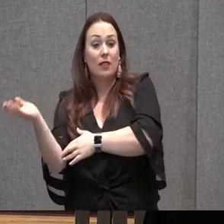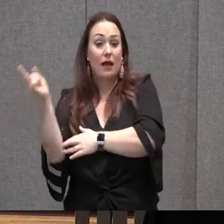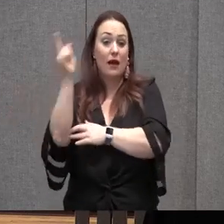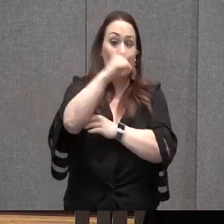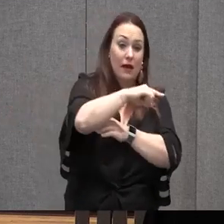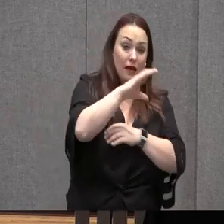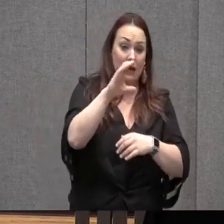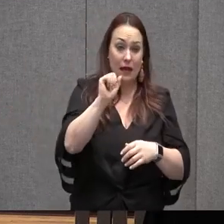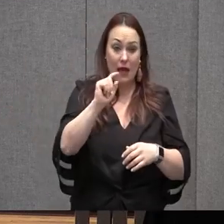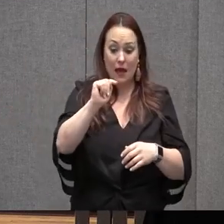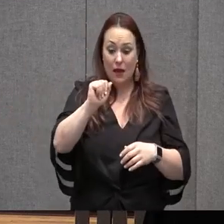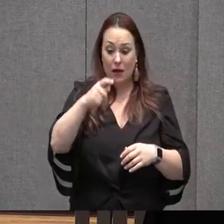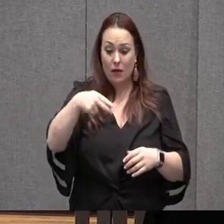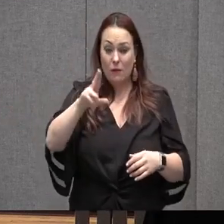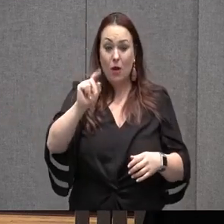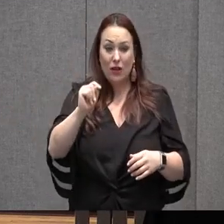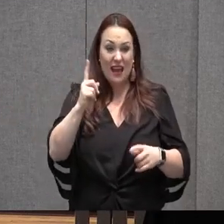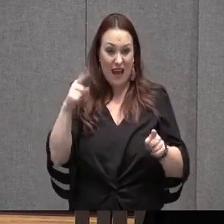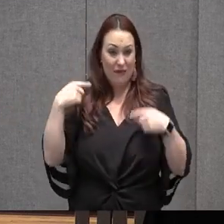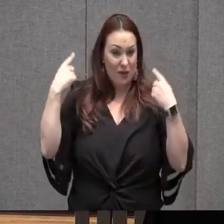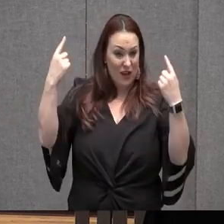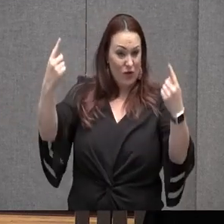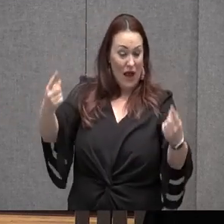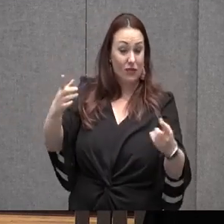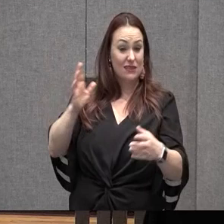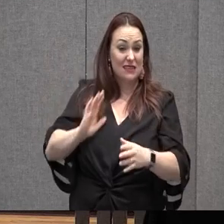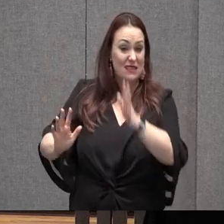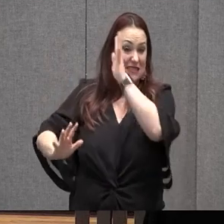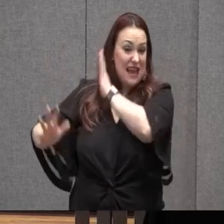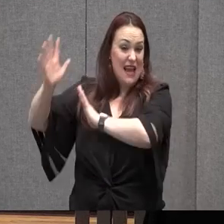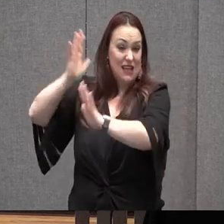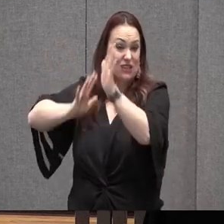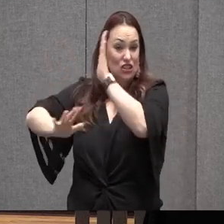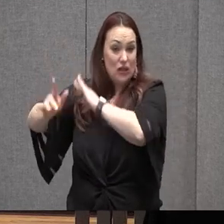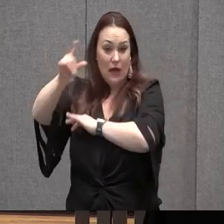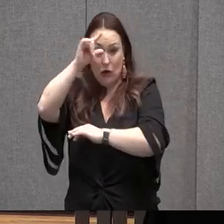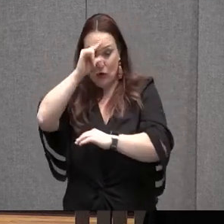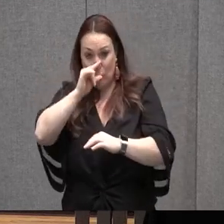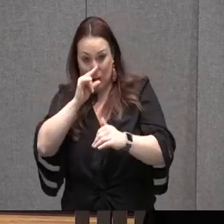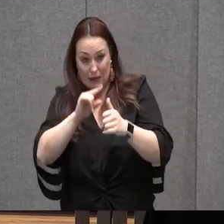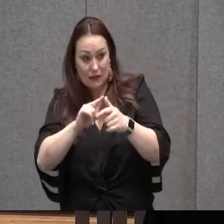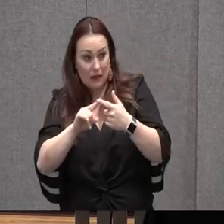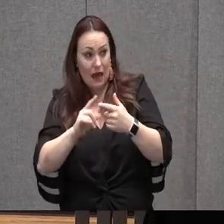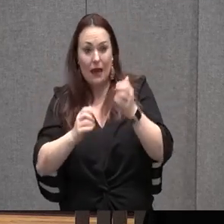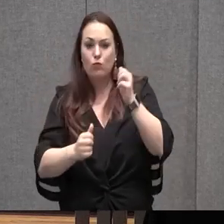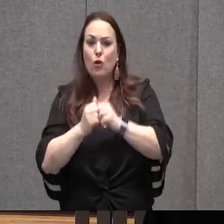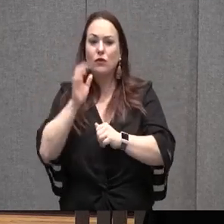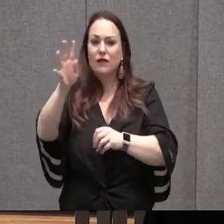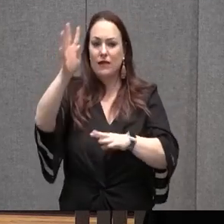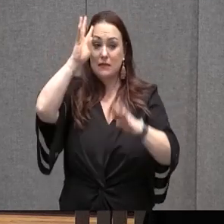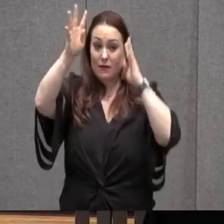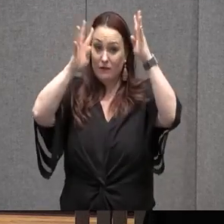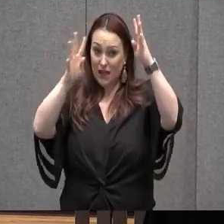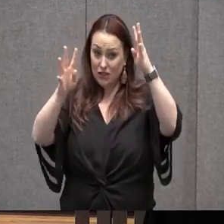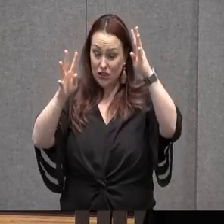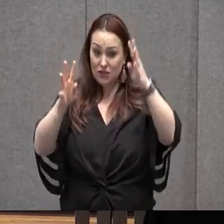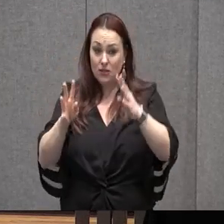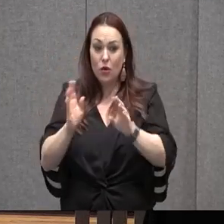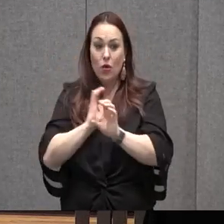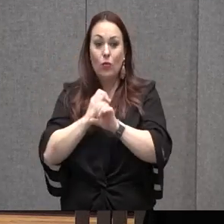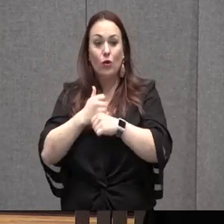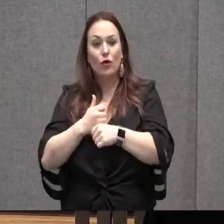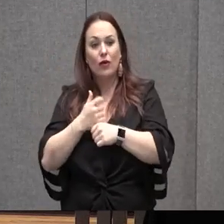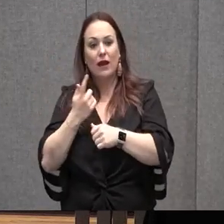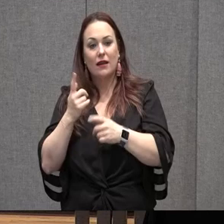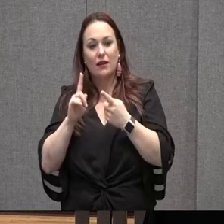been around since the time of ancient Greeks. Most of Leonardo's inventions and innovations were created to omit